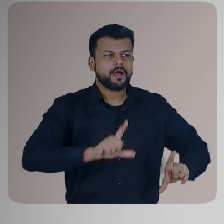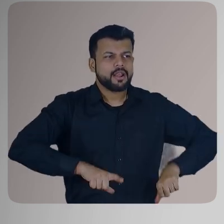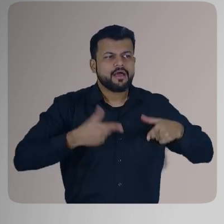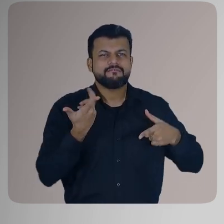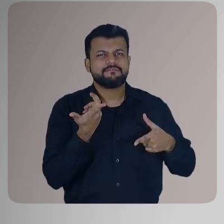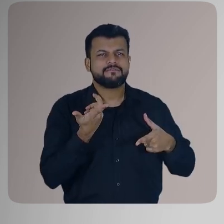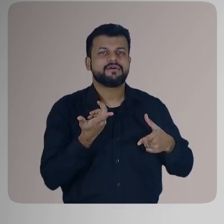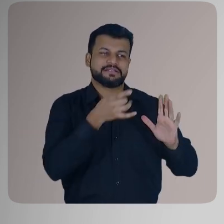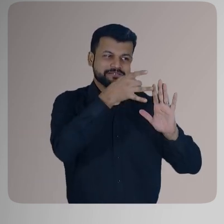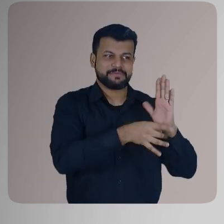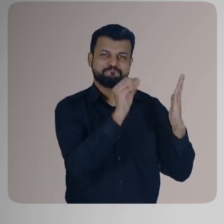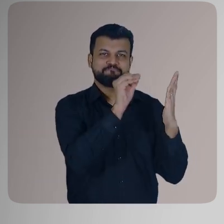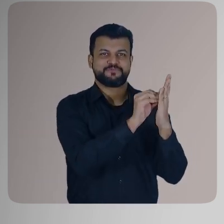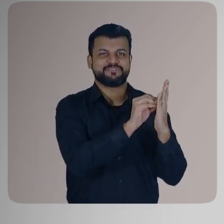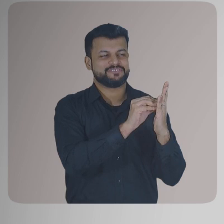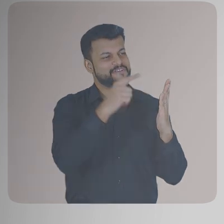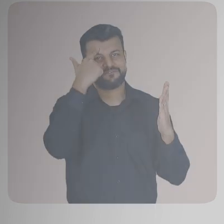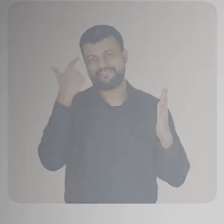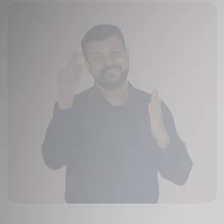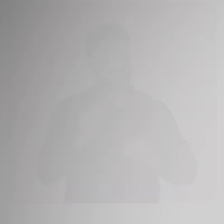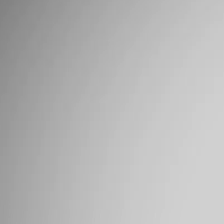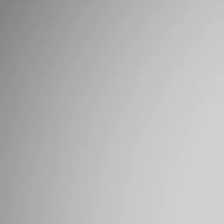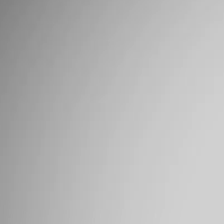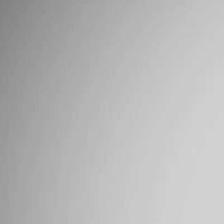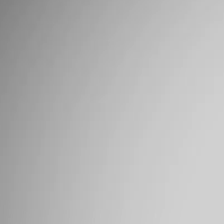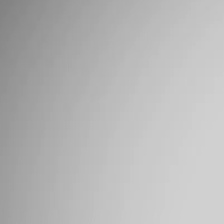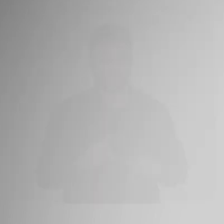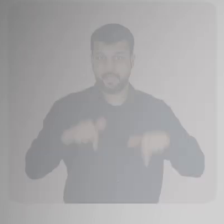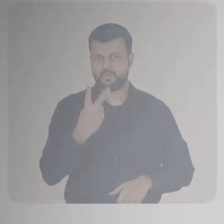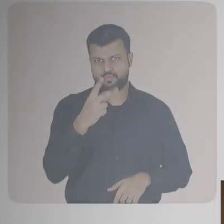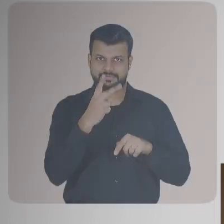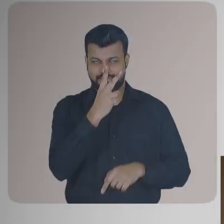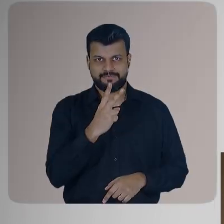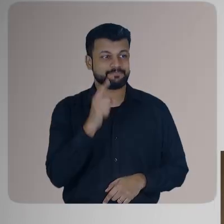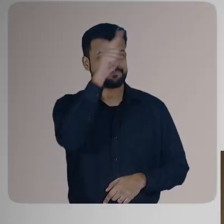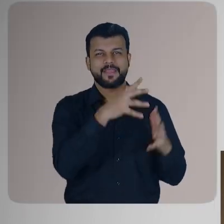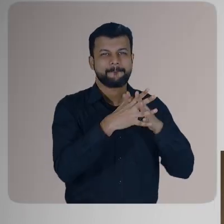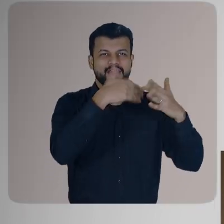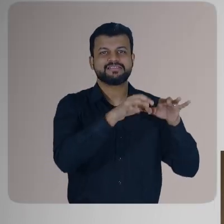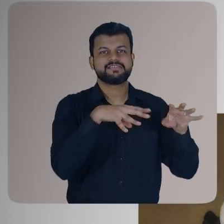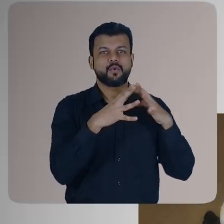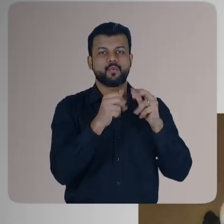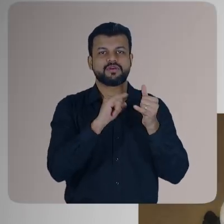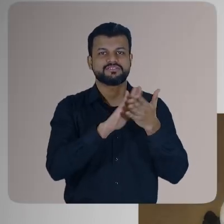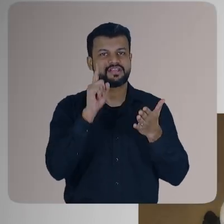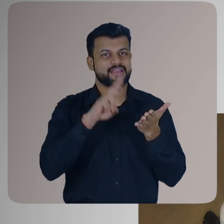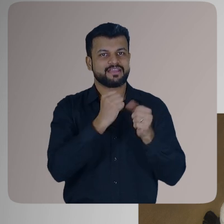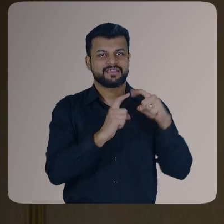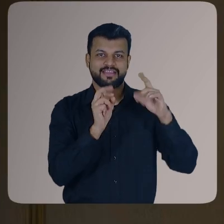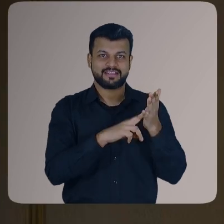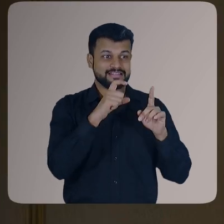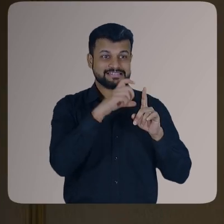been its role in memorializing people and their lives. So now let's take a closer look at two